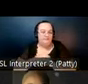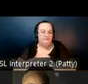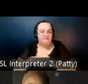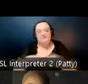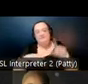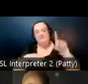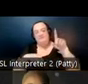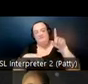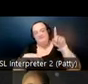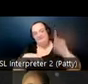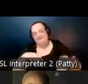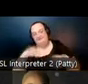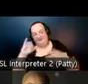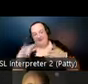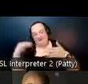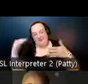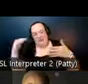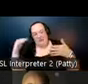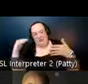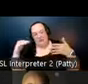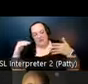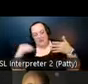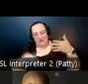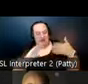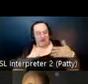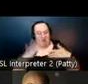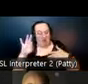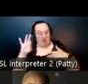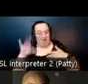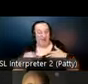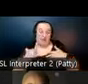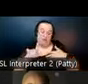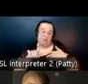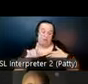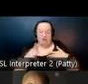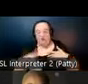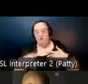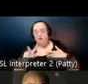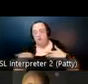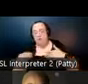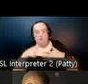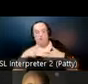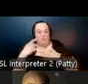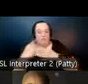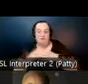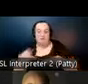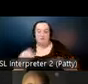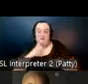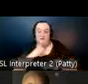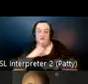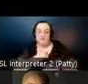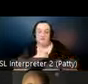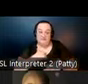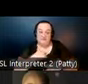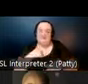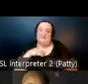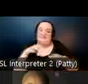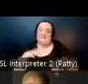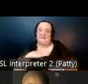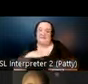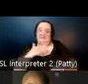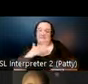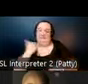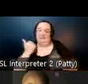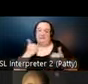Here's a list of our FY 21-22 projects, and I apologize. I did my best to avoid